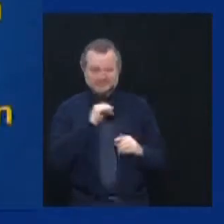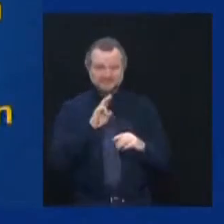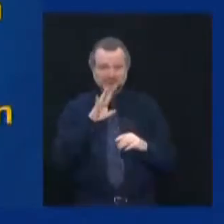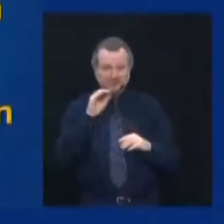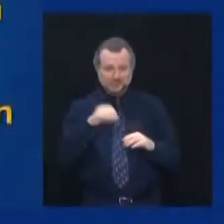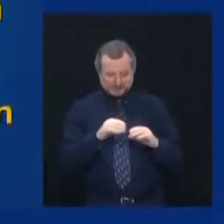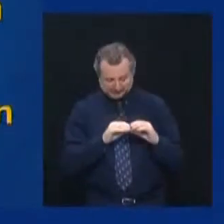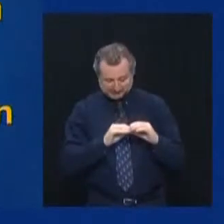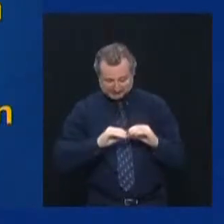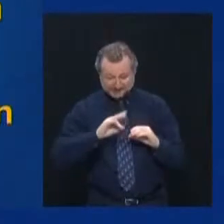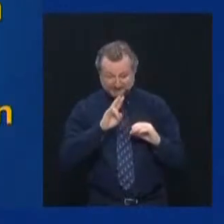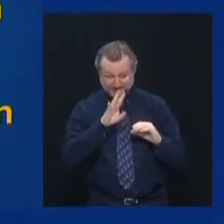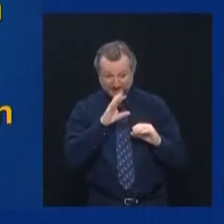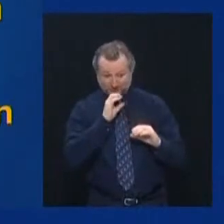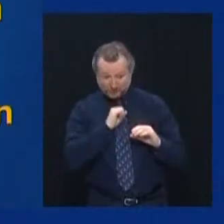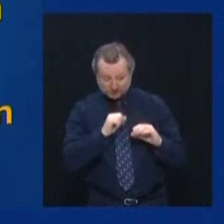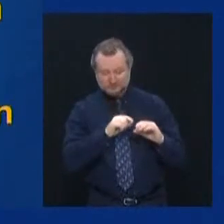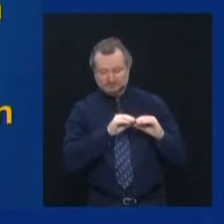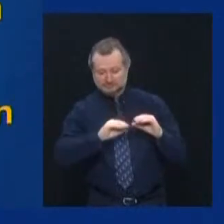75-year-olds.